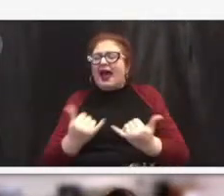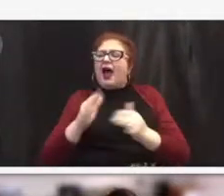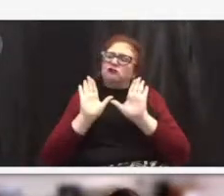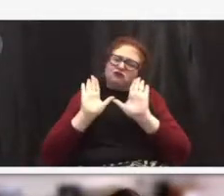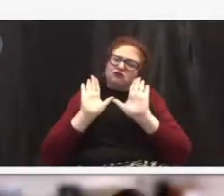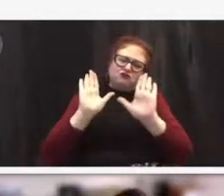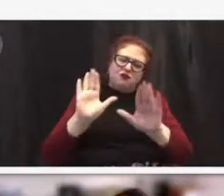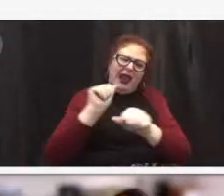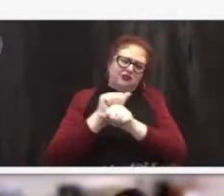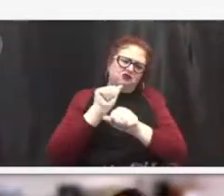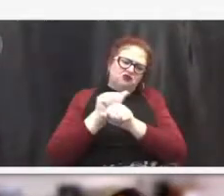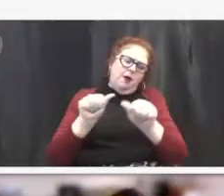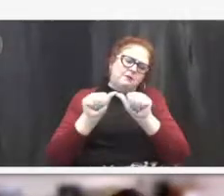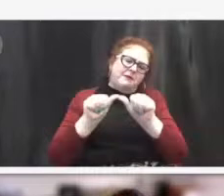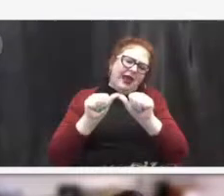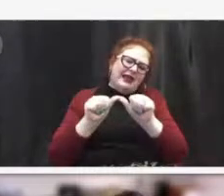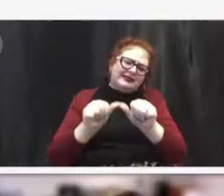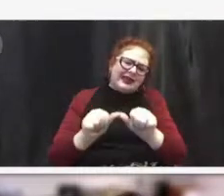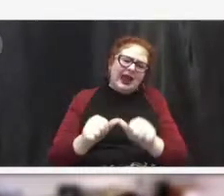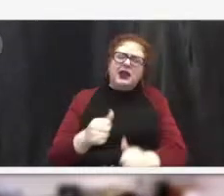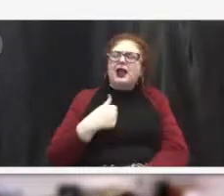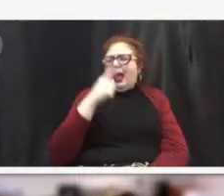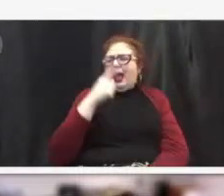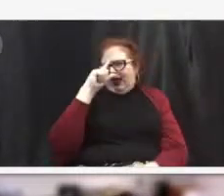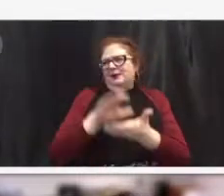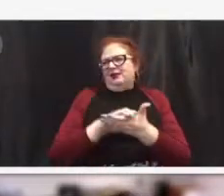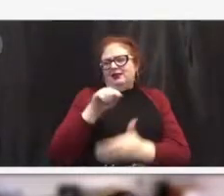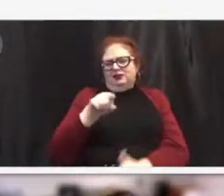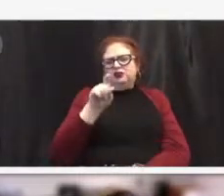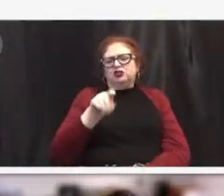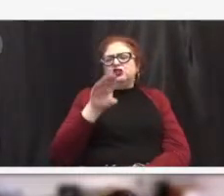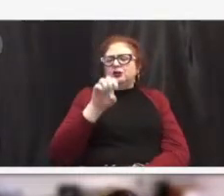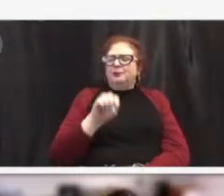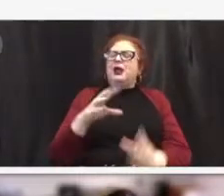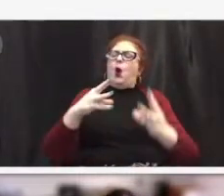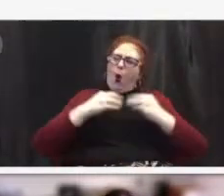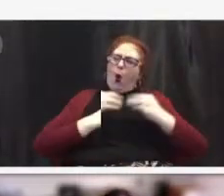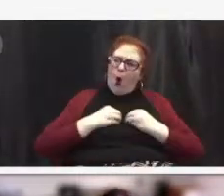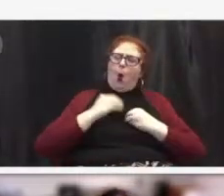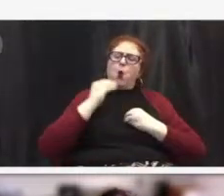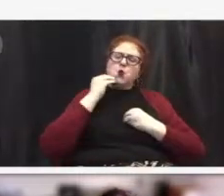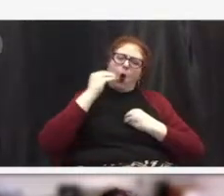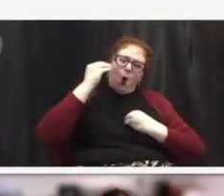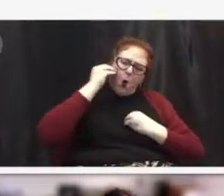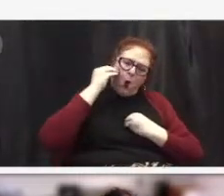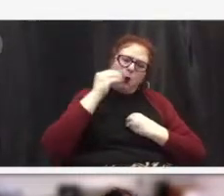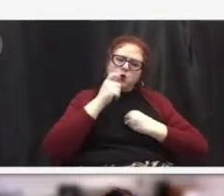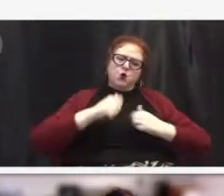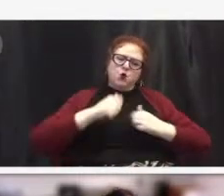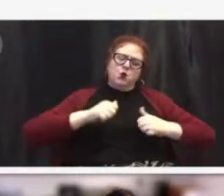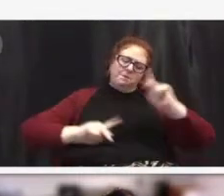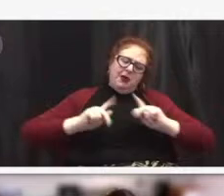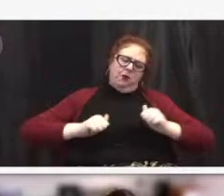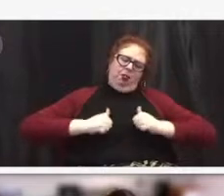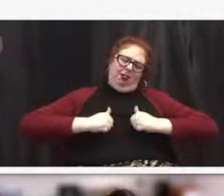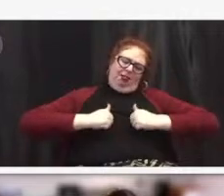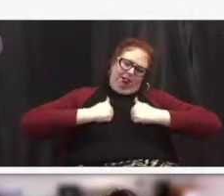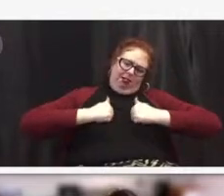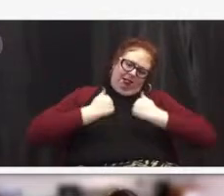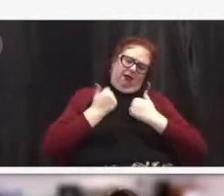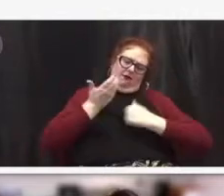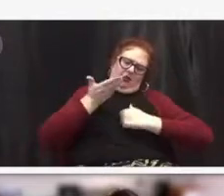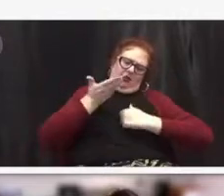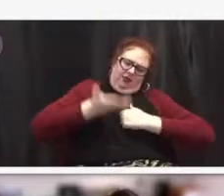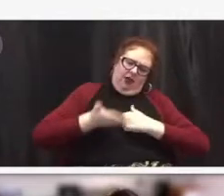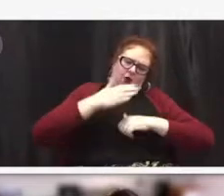it should be a owned home with homeowners on the premises, and if we can get